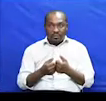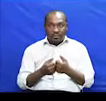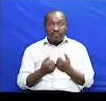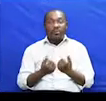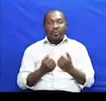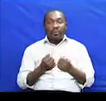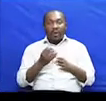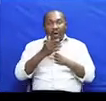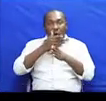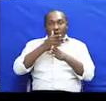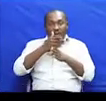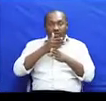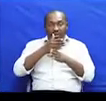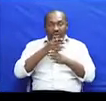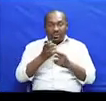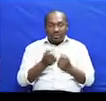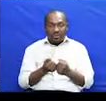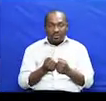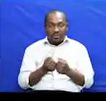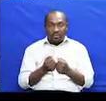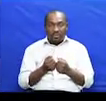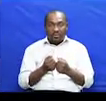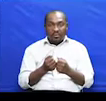the concentration